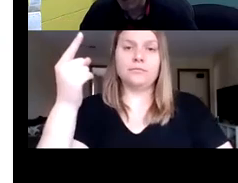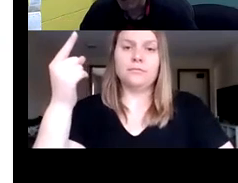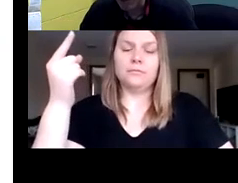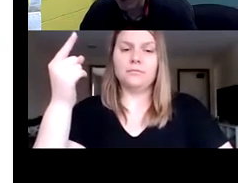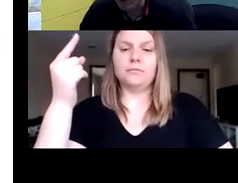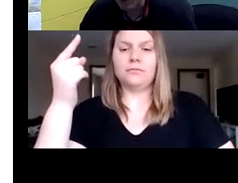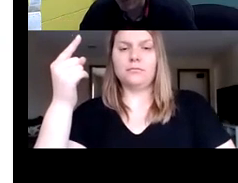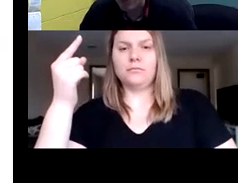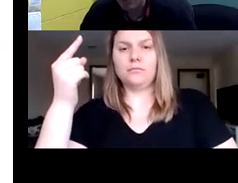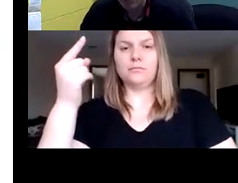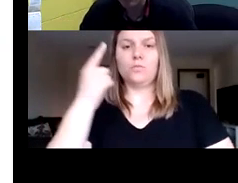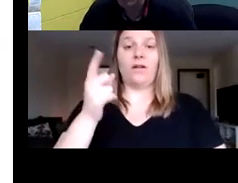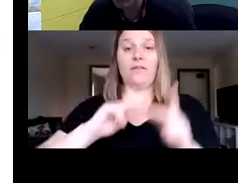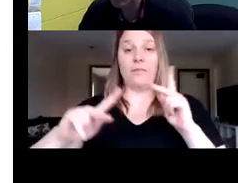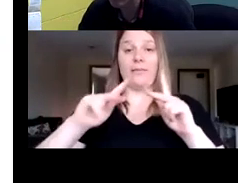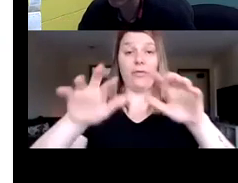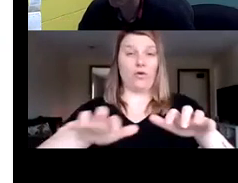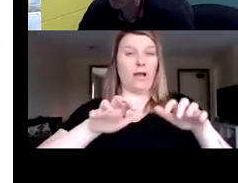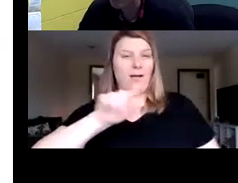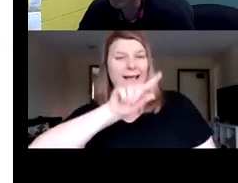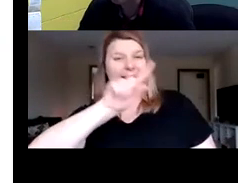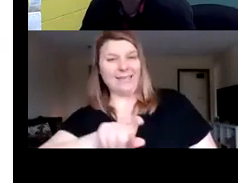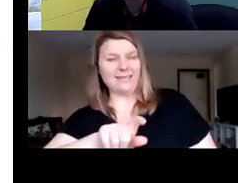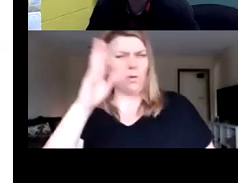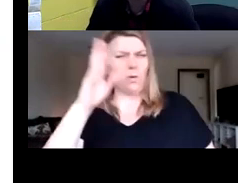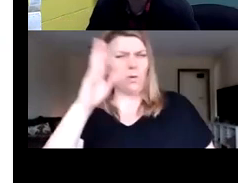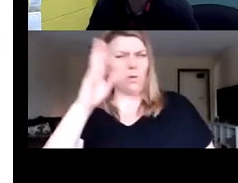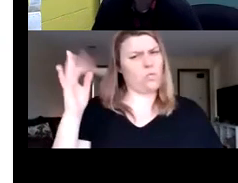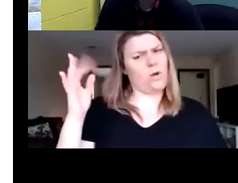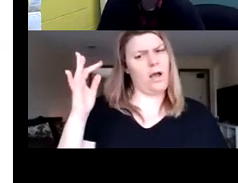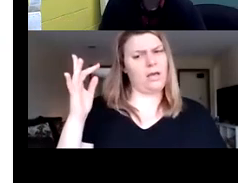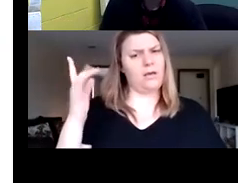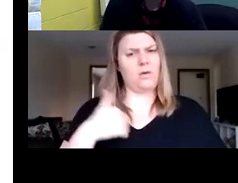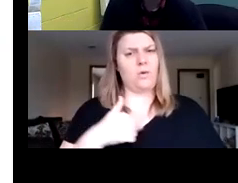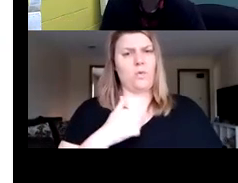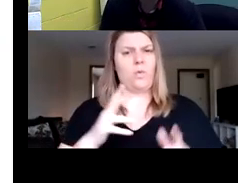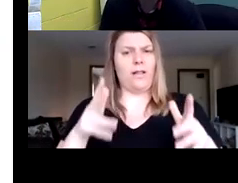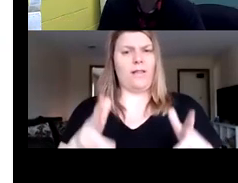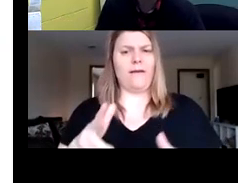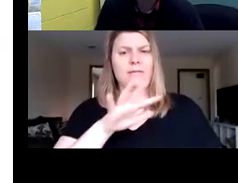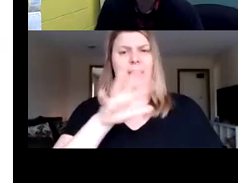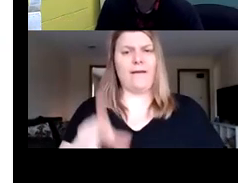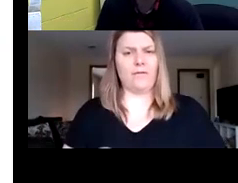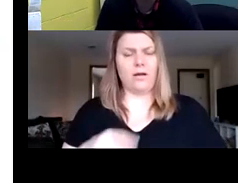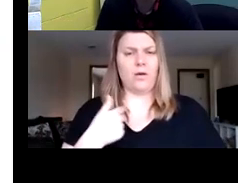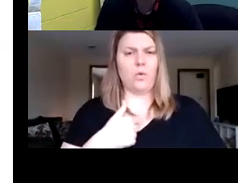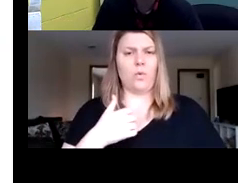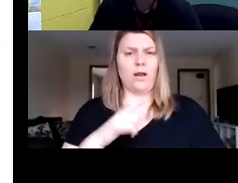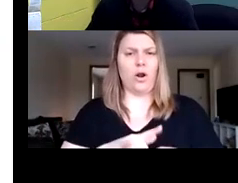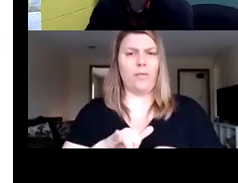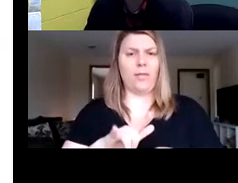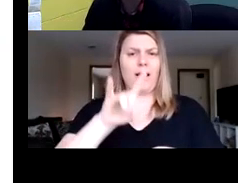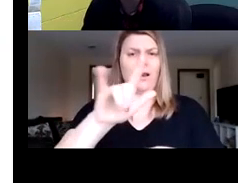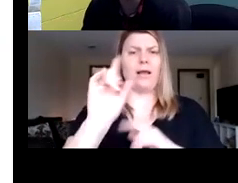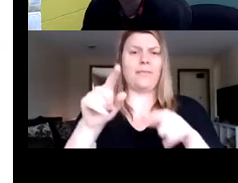the people in the crowd asked the question, so why is it that we left Africa and we got on a plane and we came to the